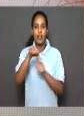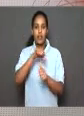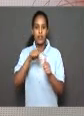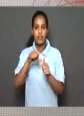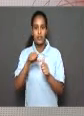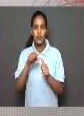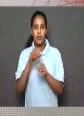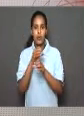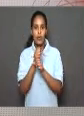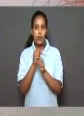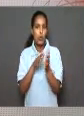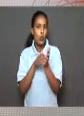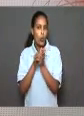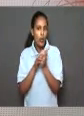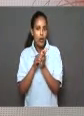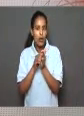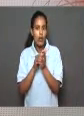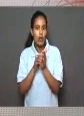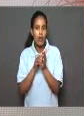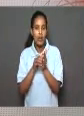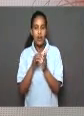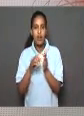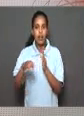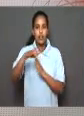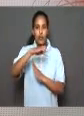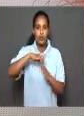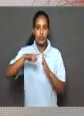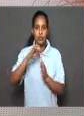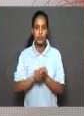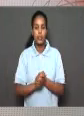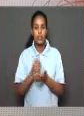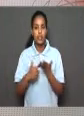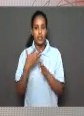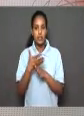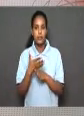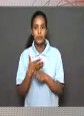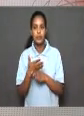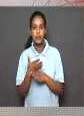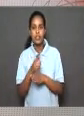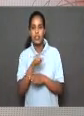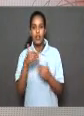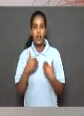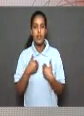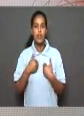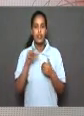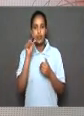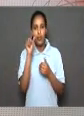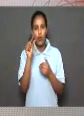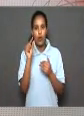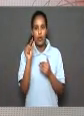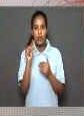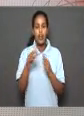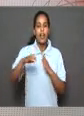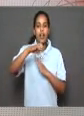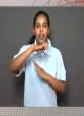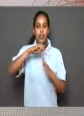atoms, possess a weaker hold on electrons. Thus, they have the